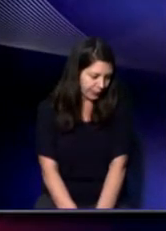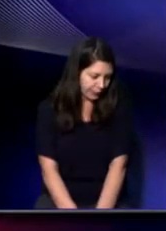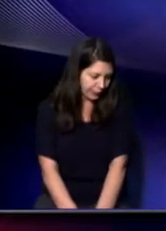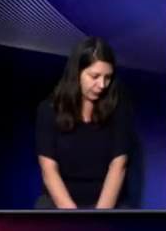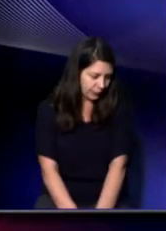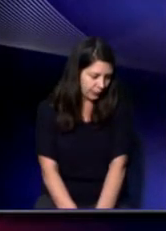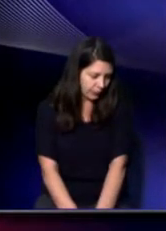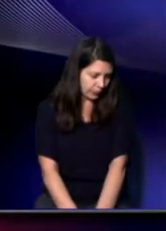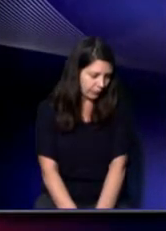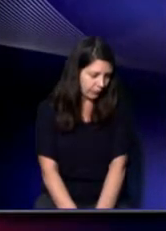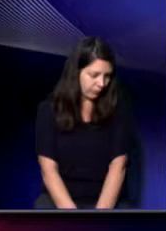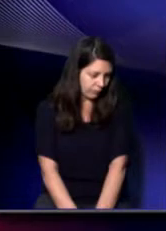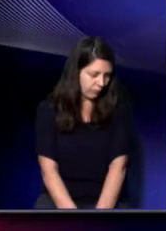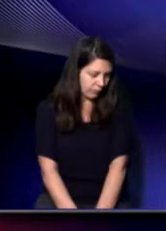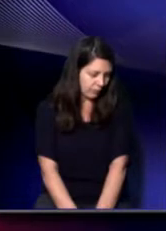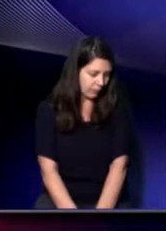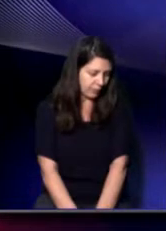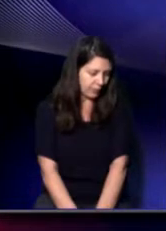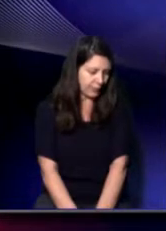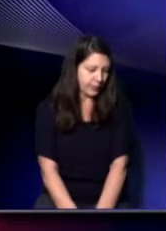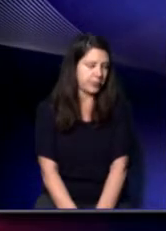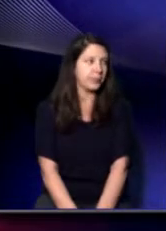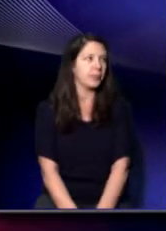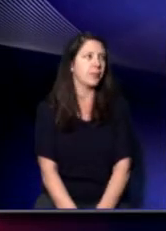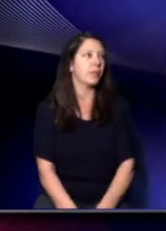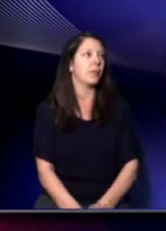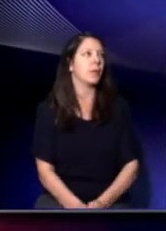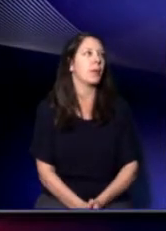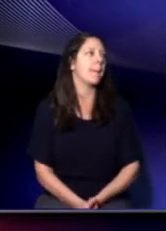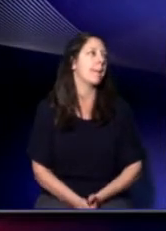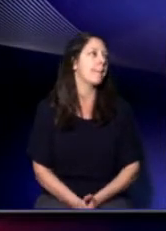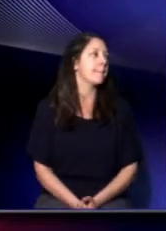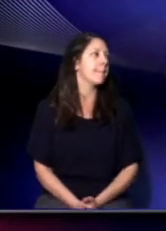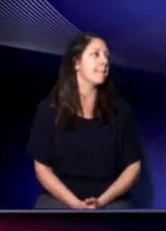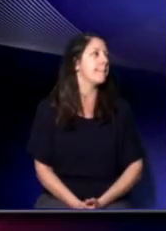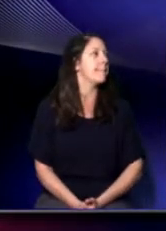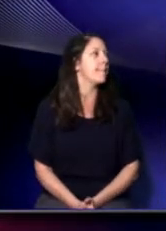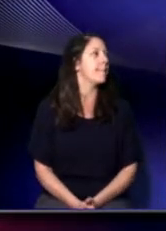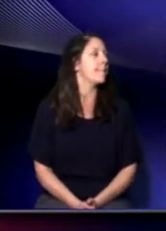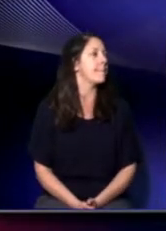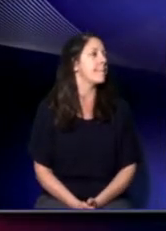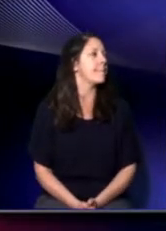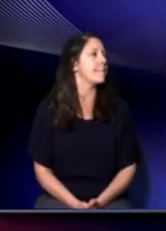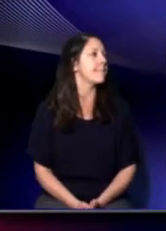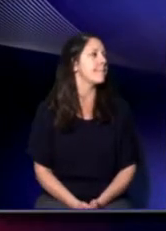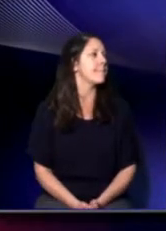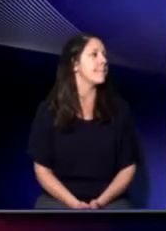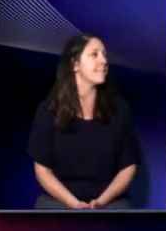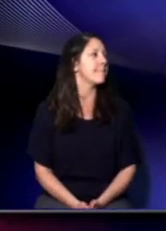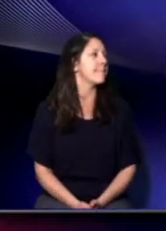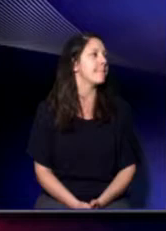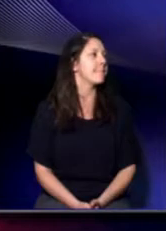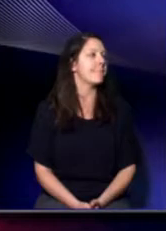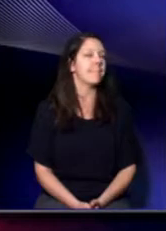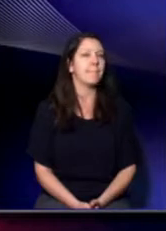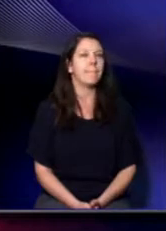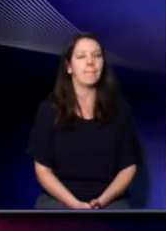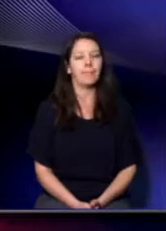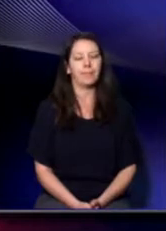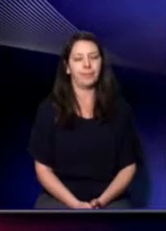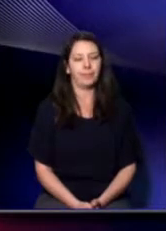week, I will be attending the legislative session with the governor in Phoenix to